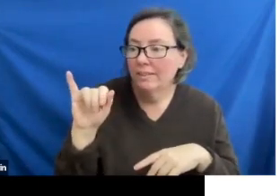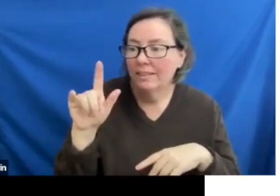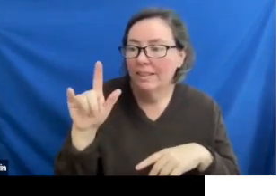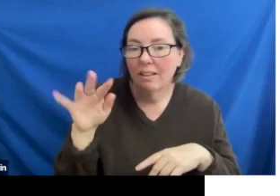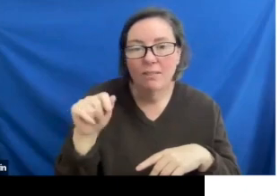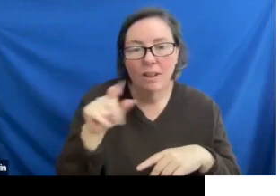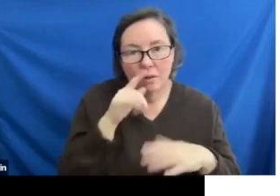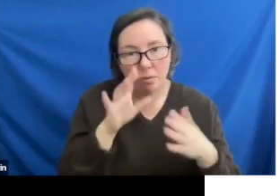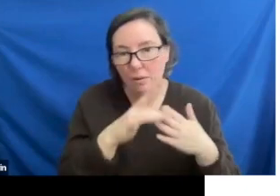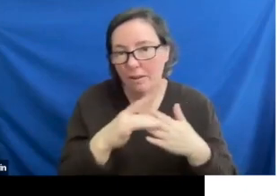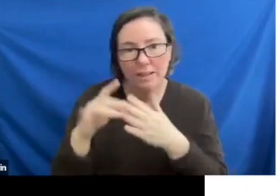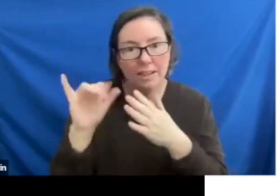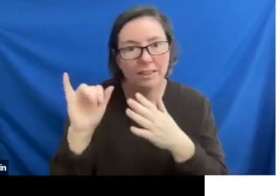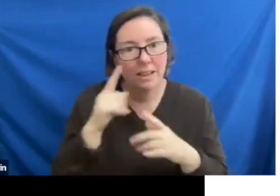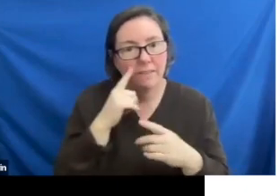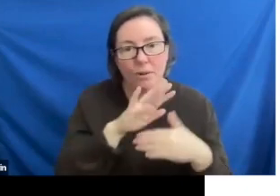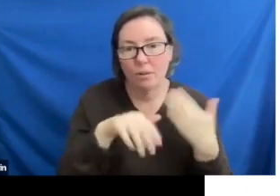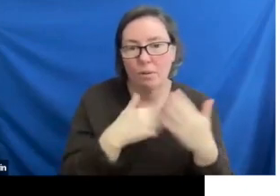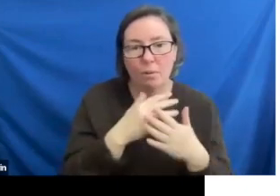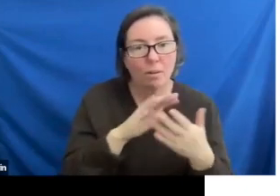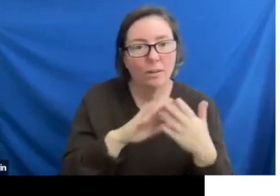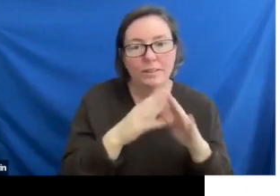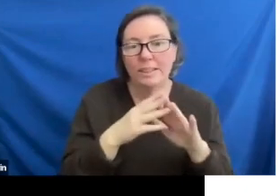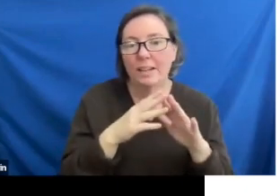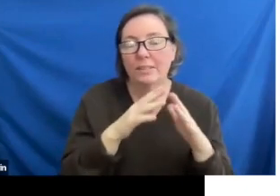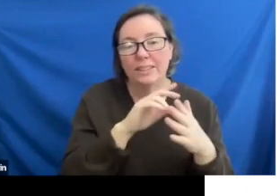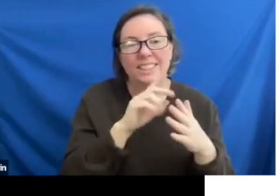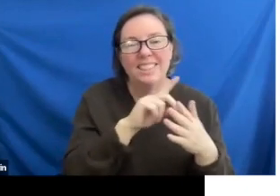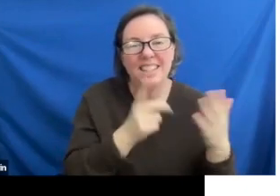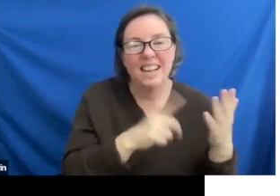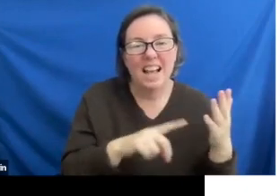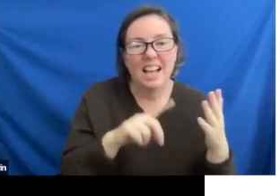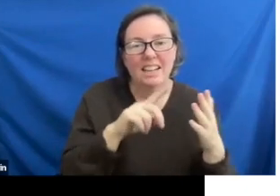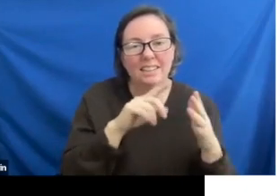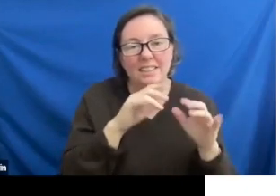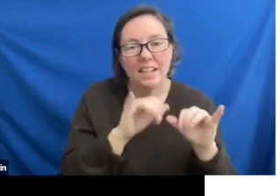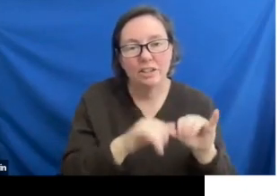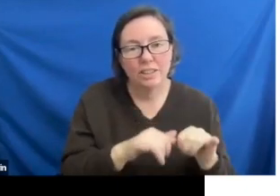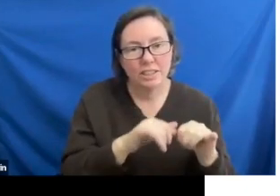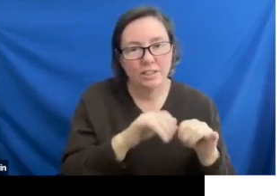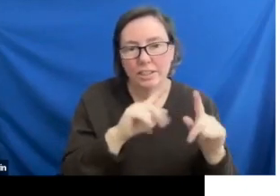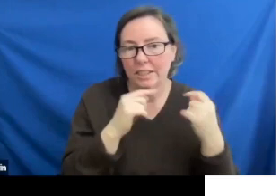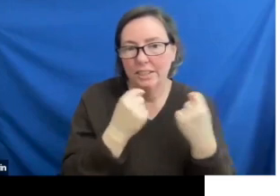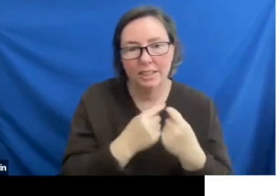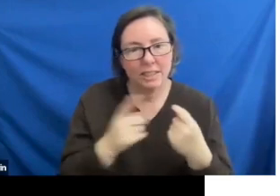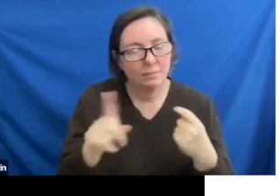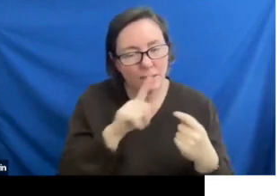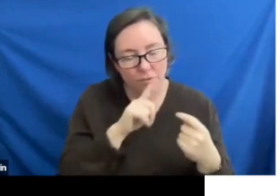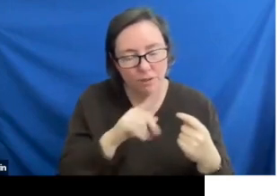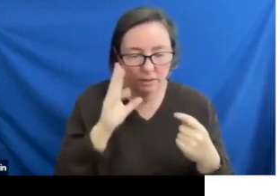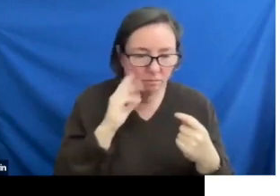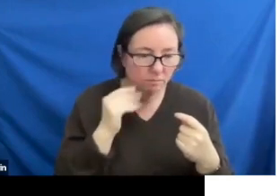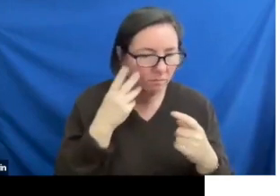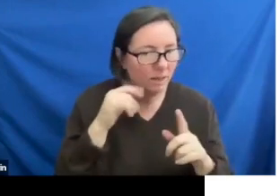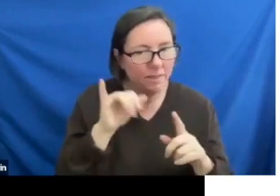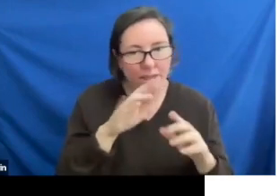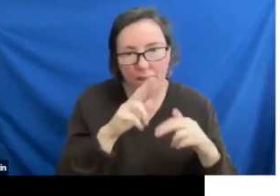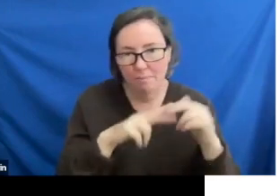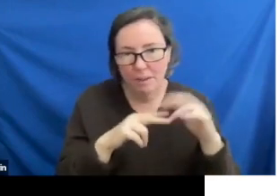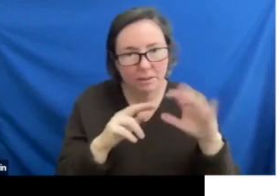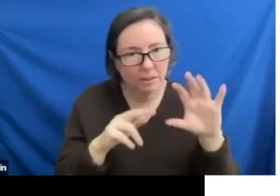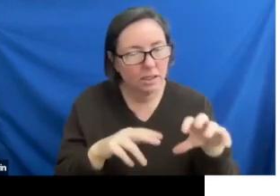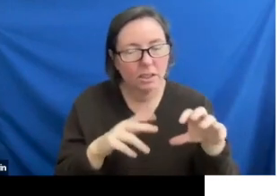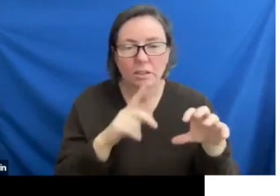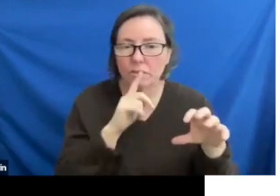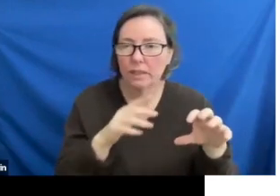behalf of our design and engineering team. He's very well acquainted with the space, knows it in and out, and has had